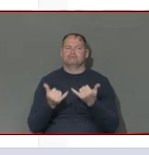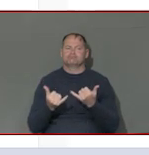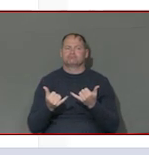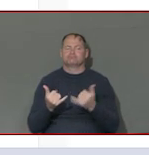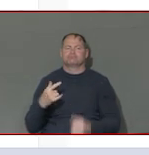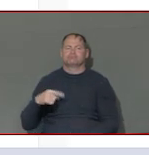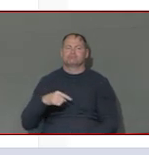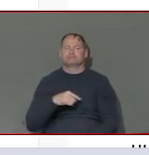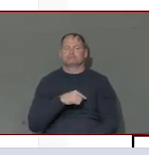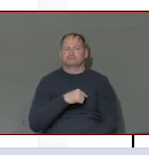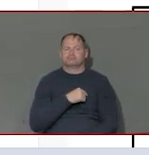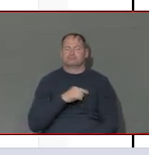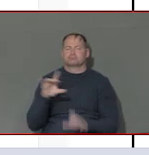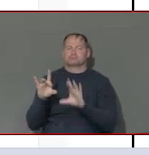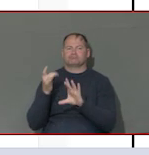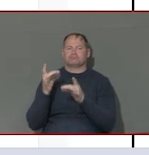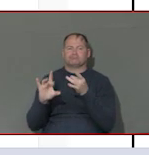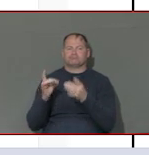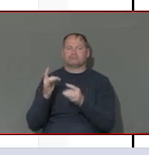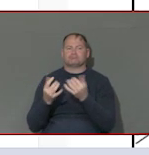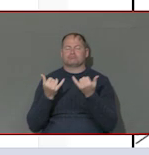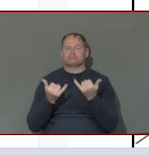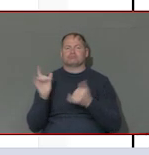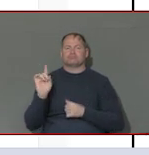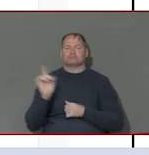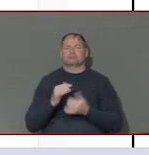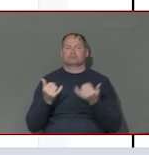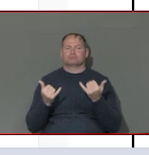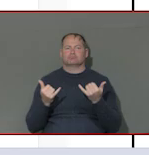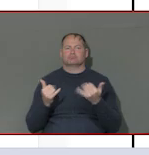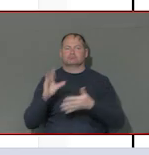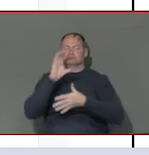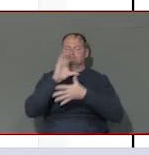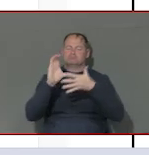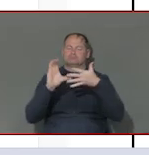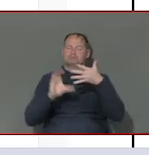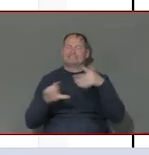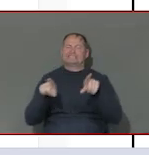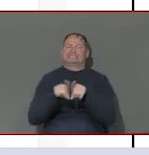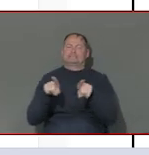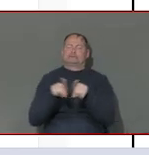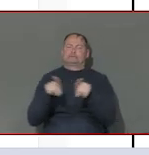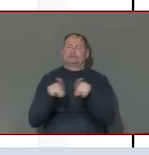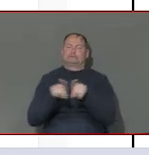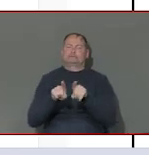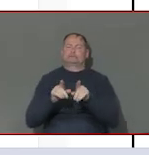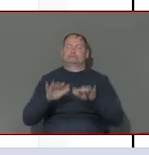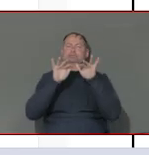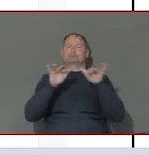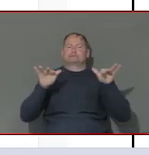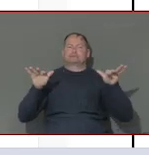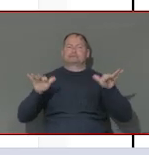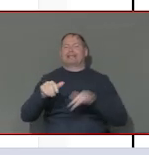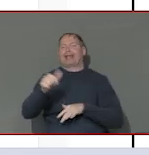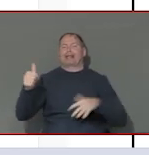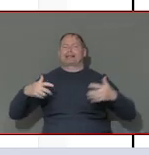we are going to look at the similarities or the characteristics that humans share with other